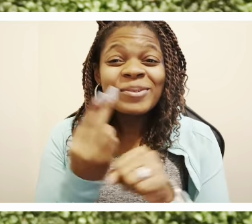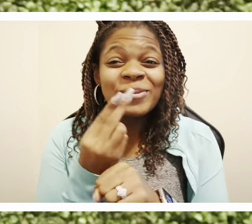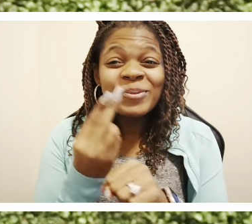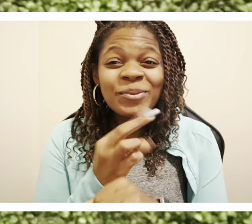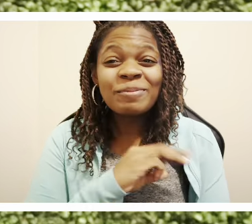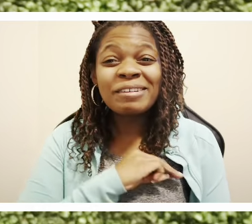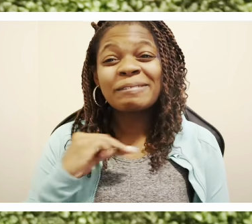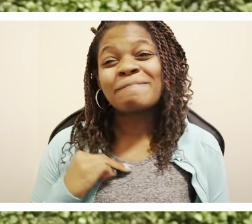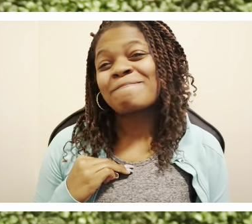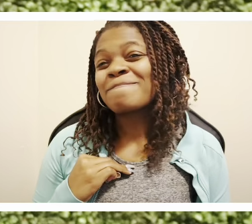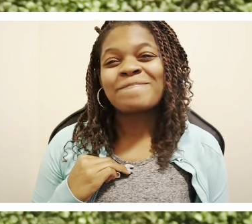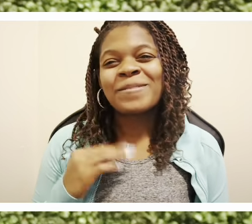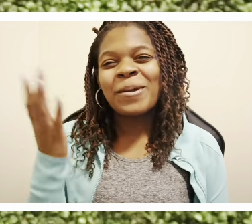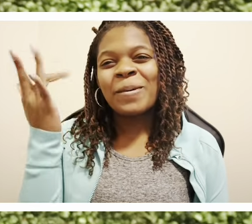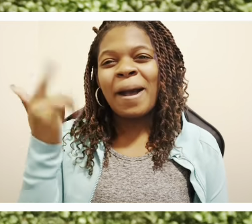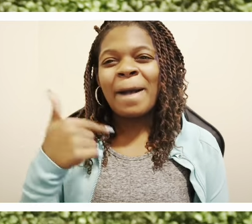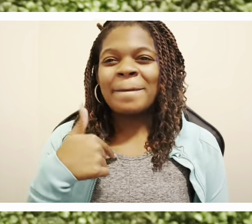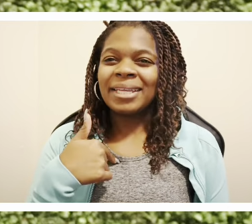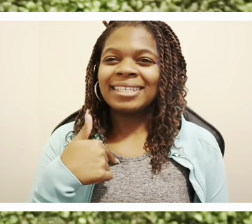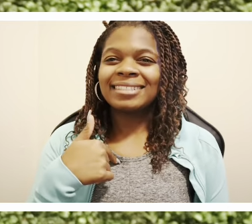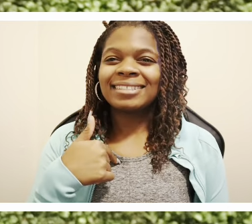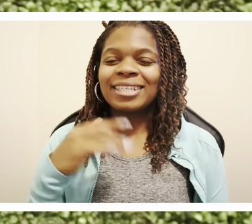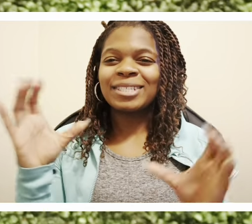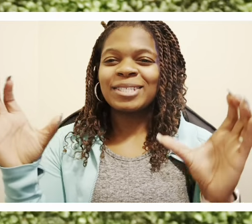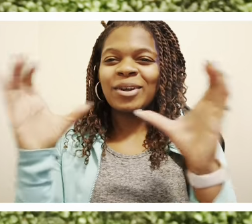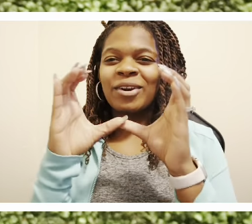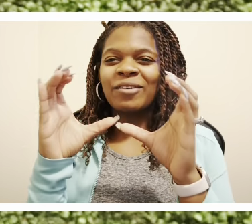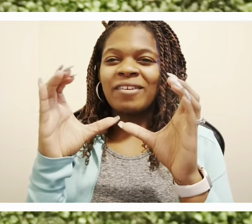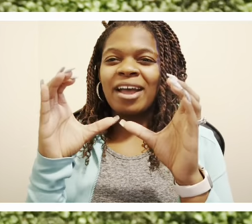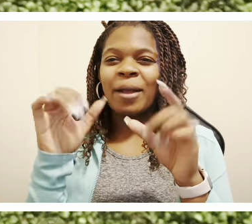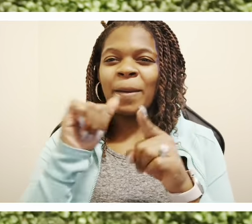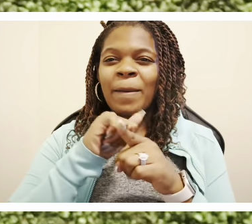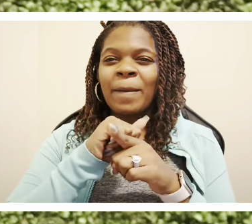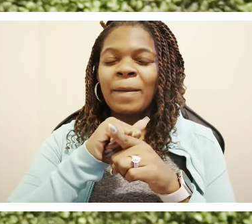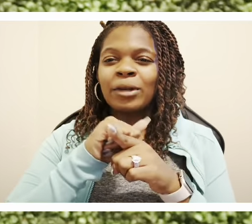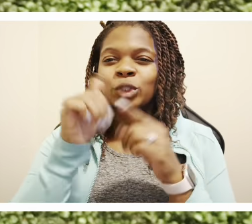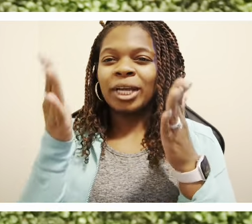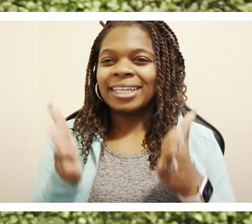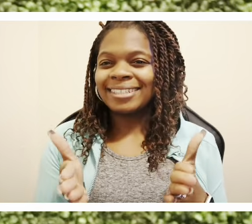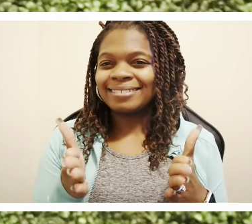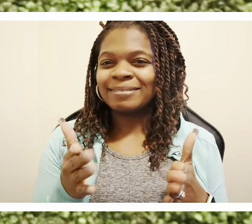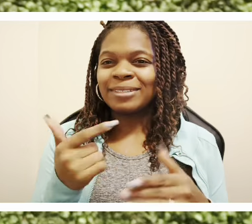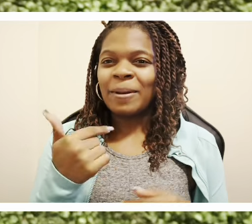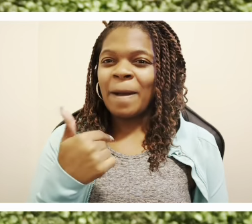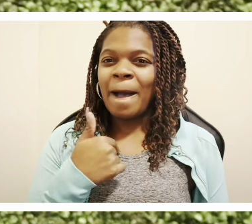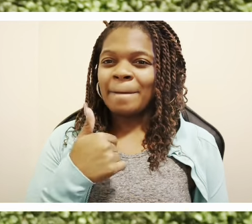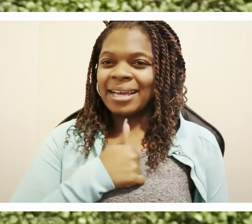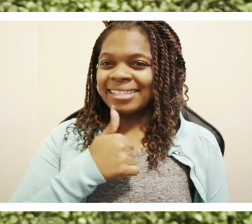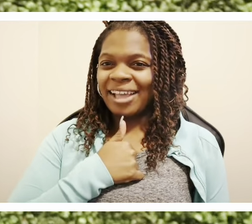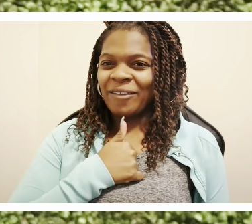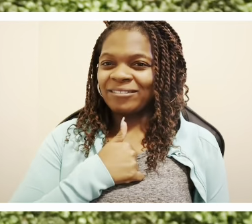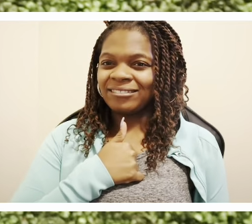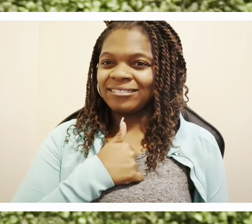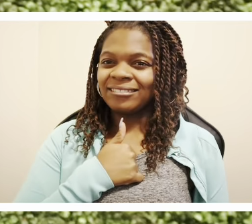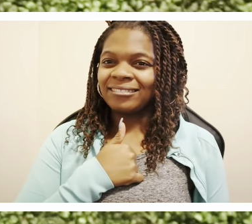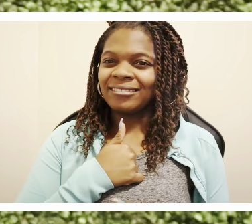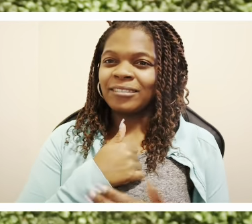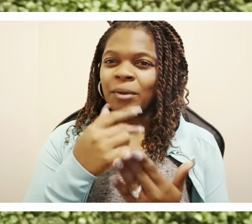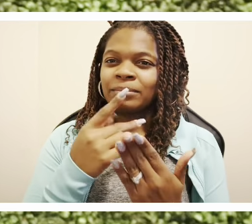So I program my own workouts, or I look at other trainers that I know and